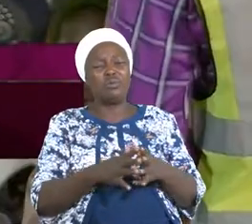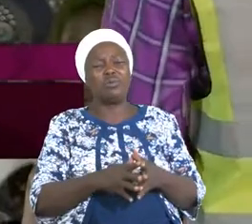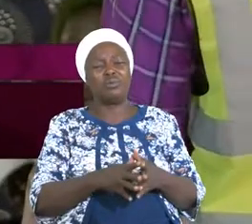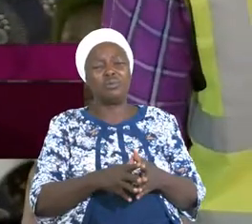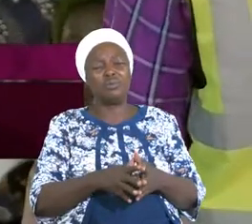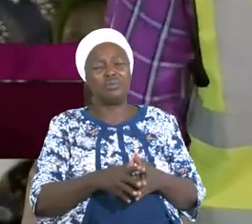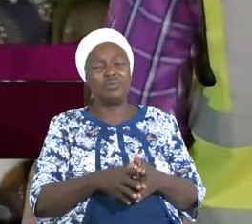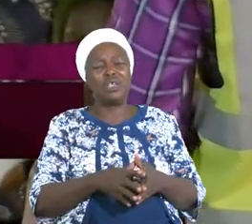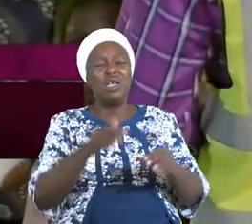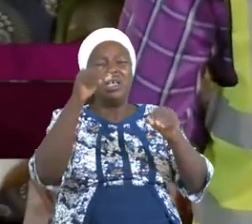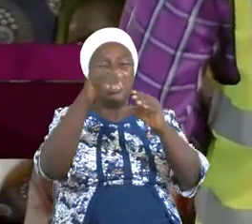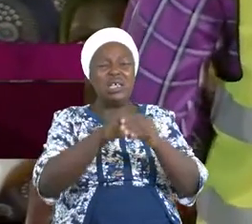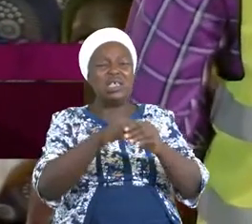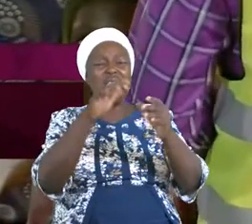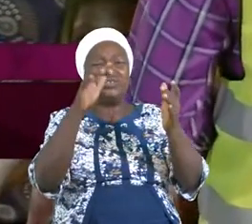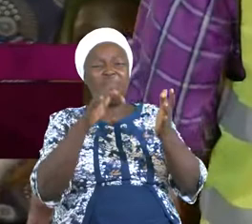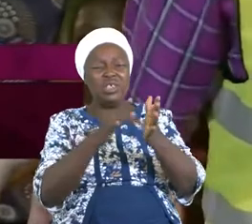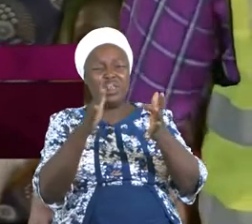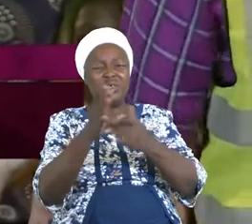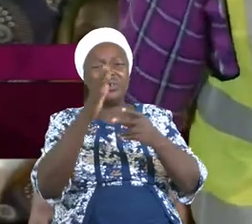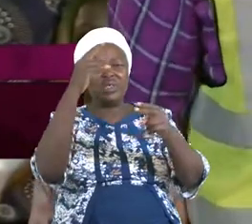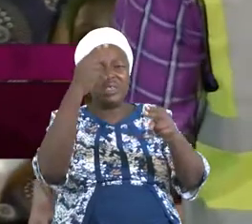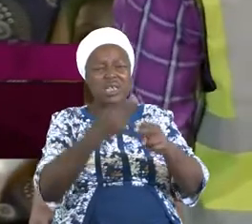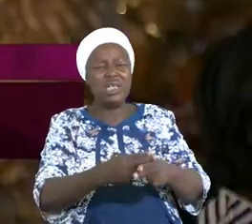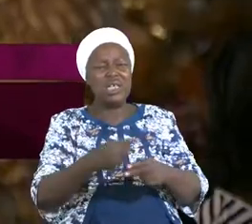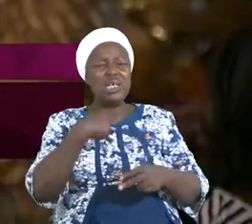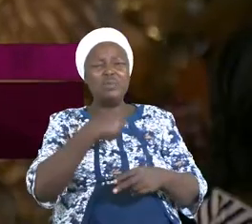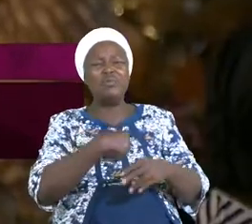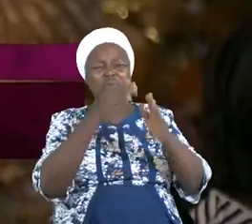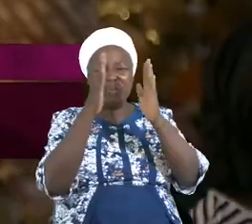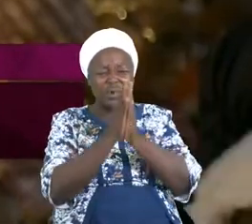In Jesus' name we pray.